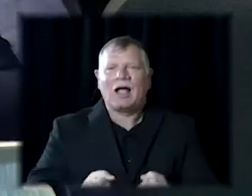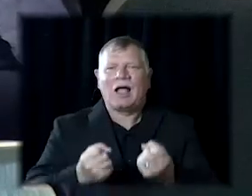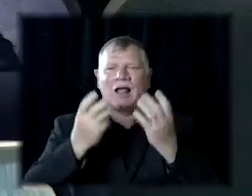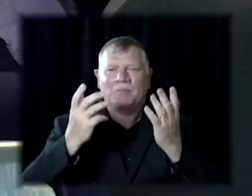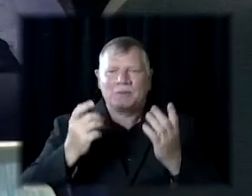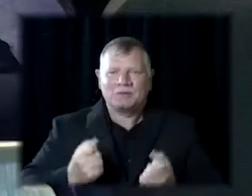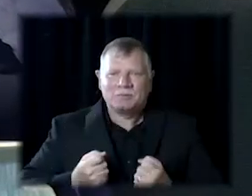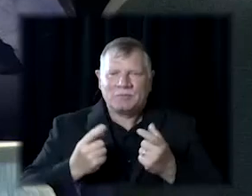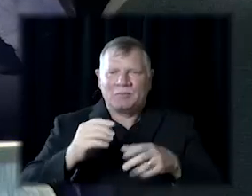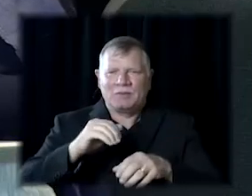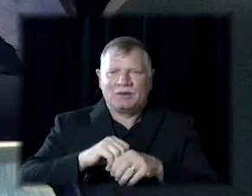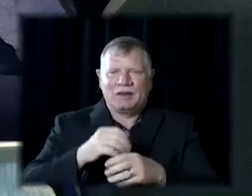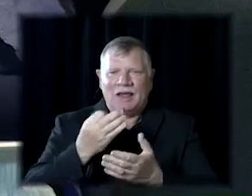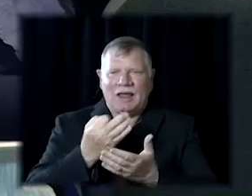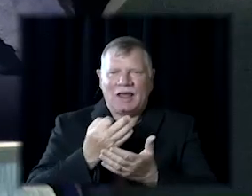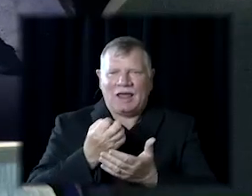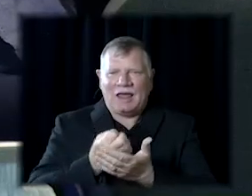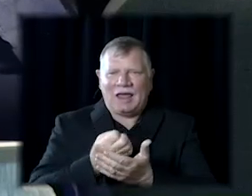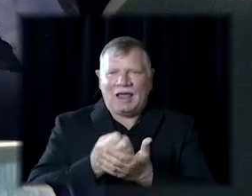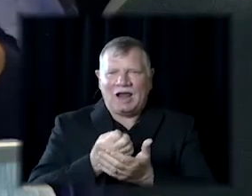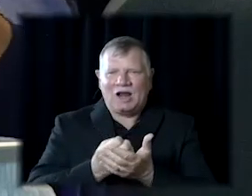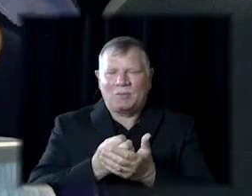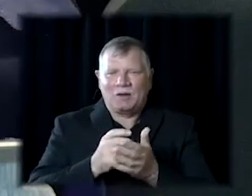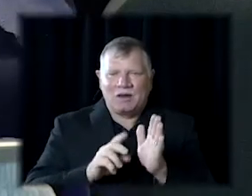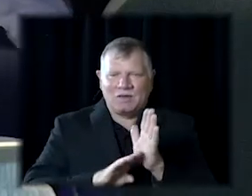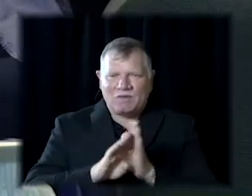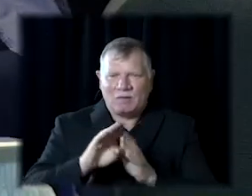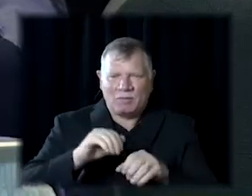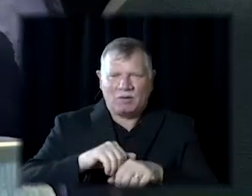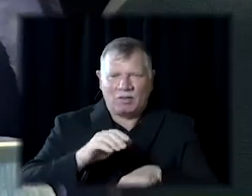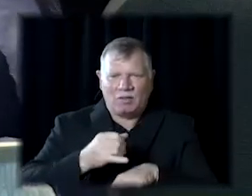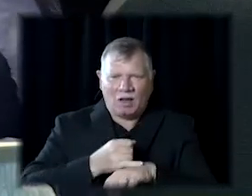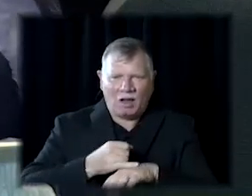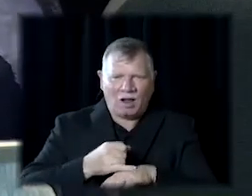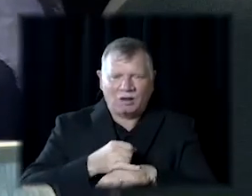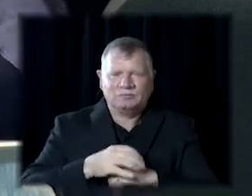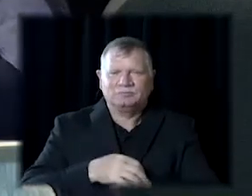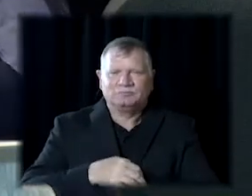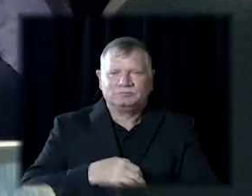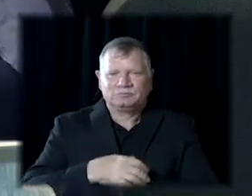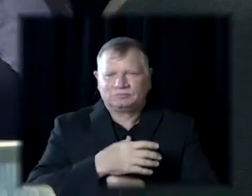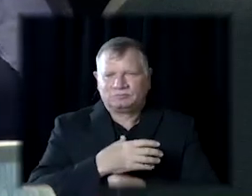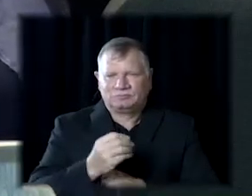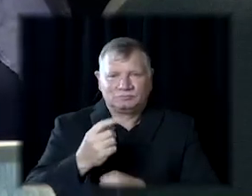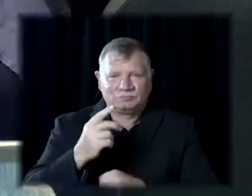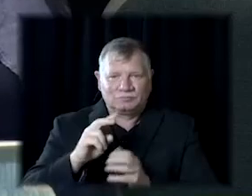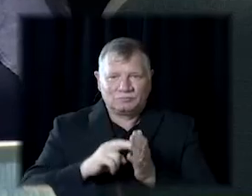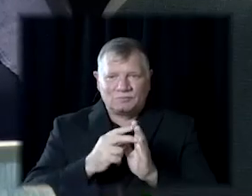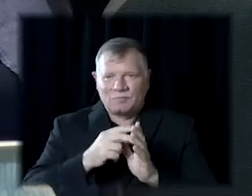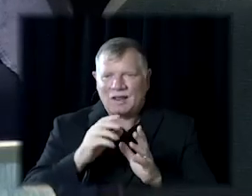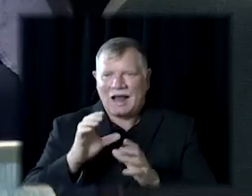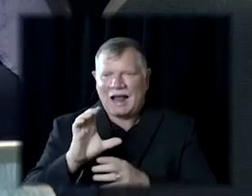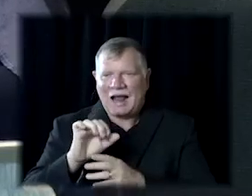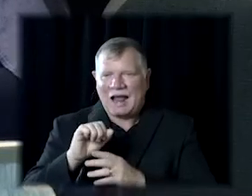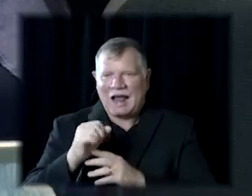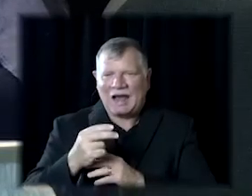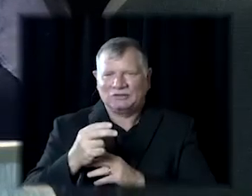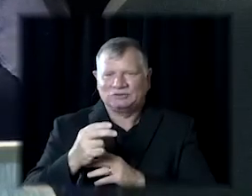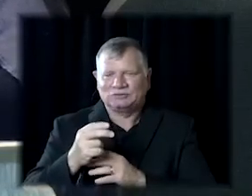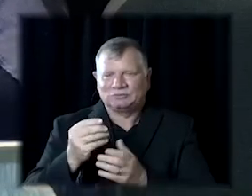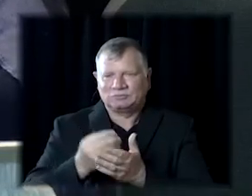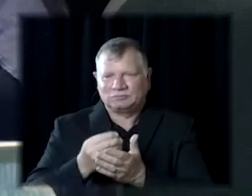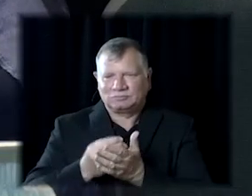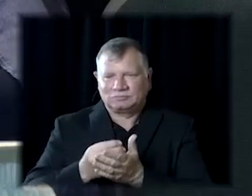being spent on economic development on the island. That together with ensuring that all of the cash subsidies to business and industry are